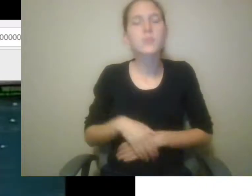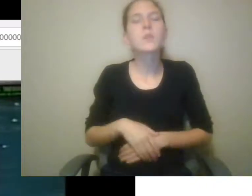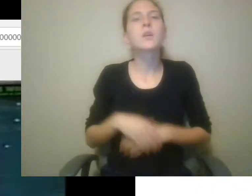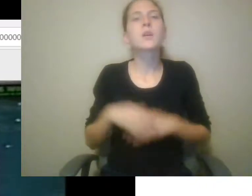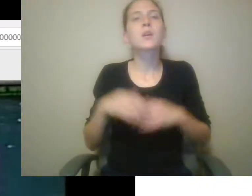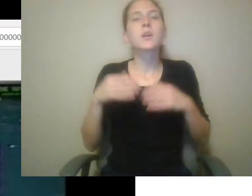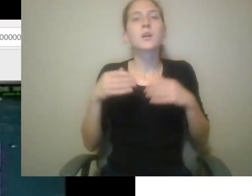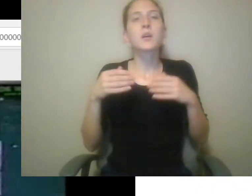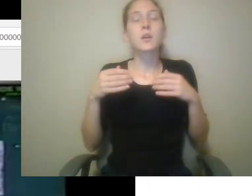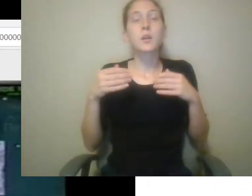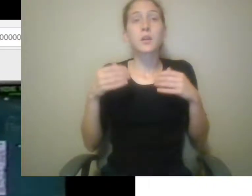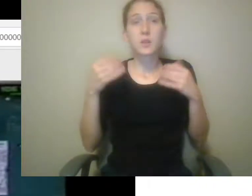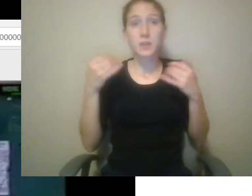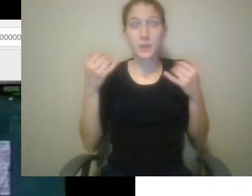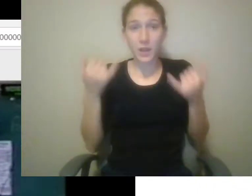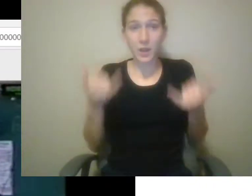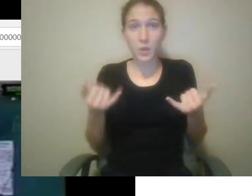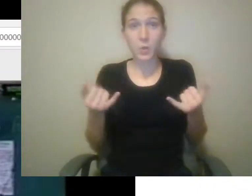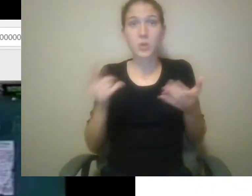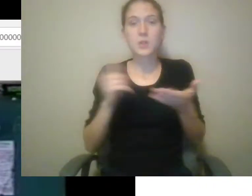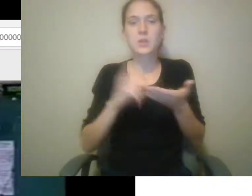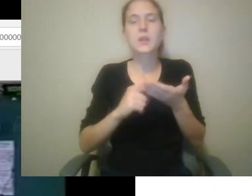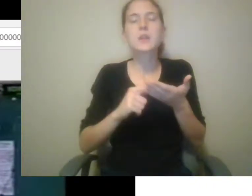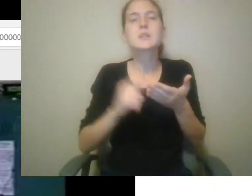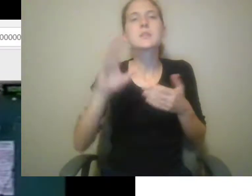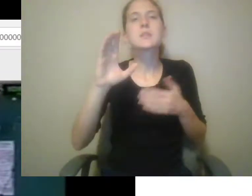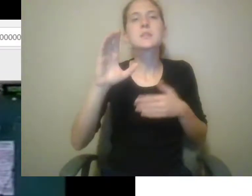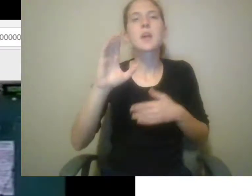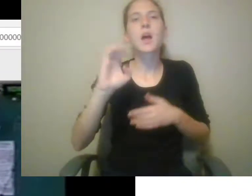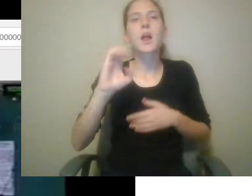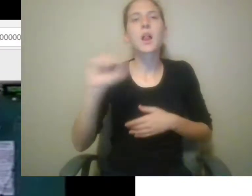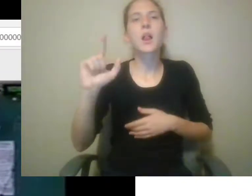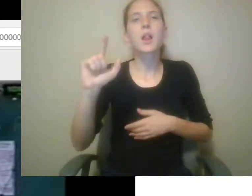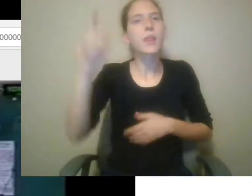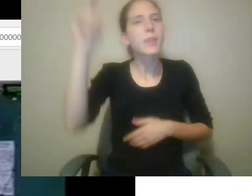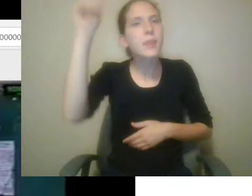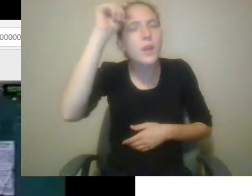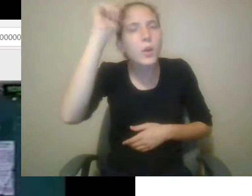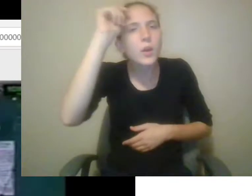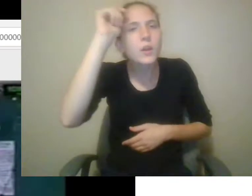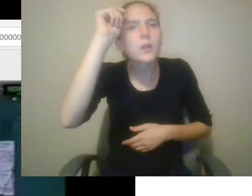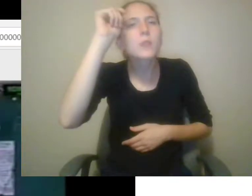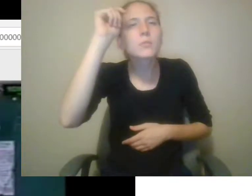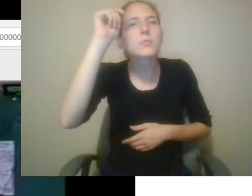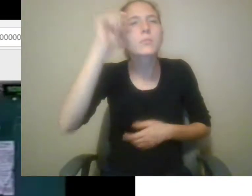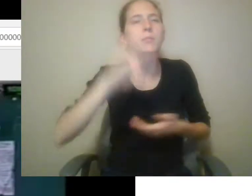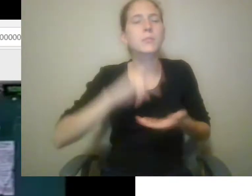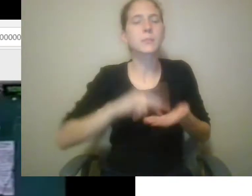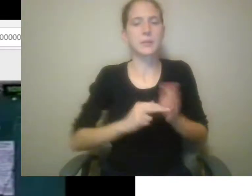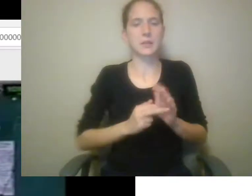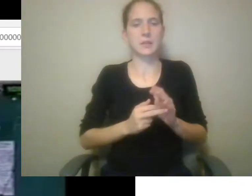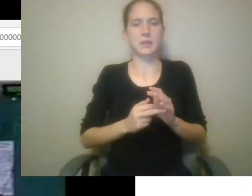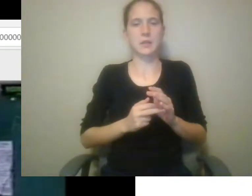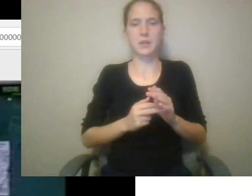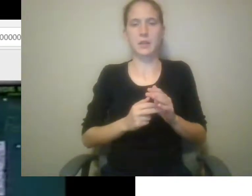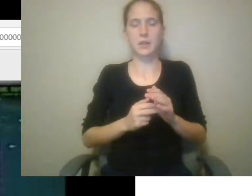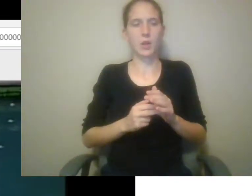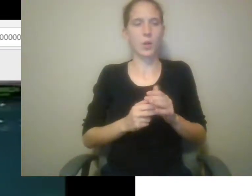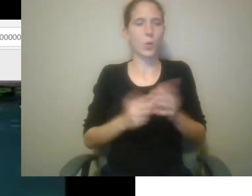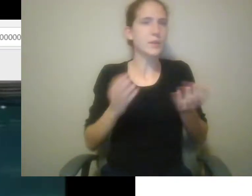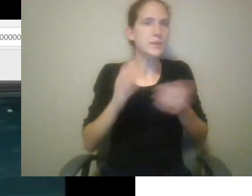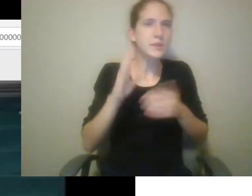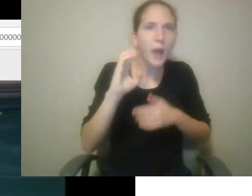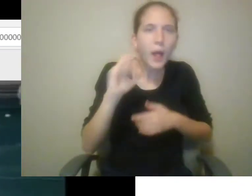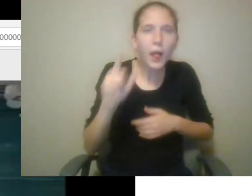the cell theory. In other words, the whole idea of how our organisms are built, and it falls under this idea called